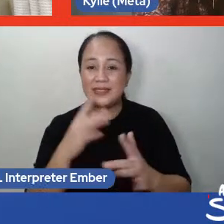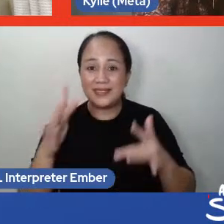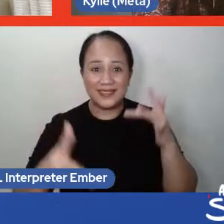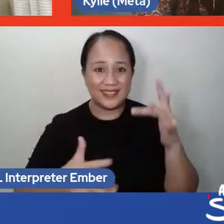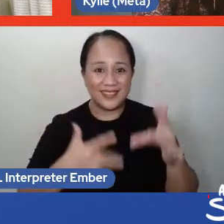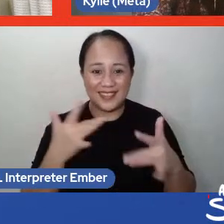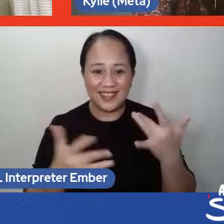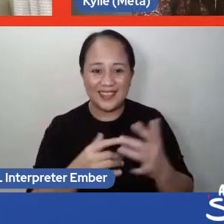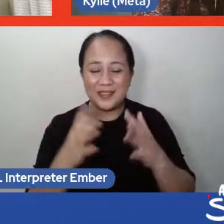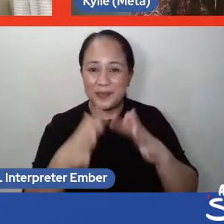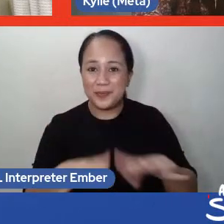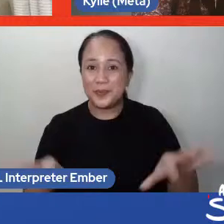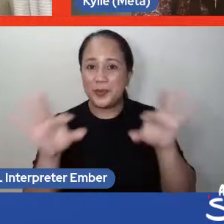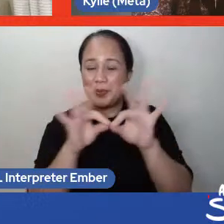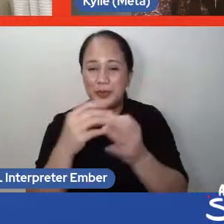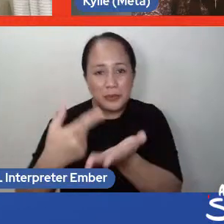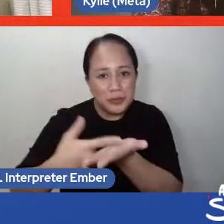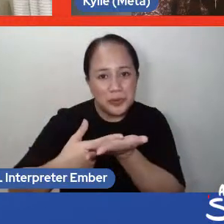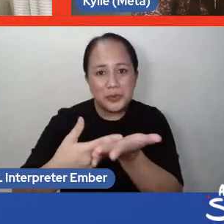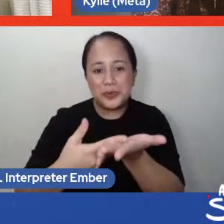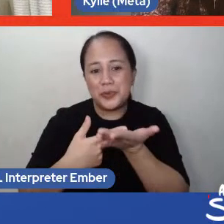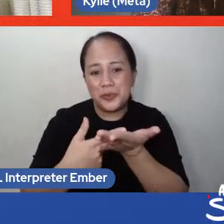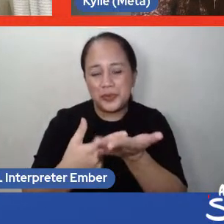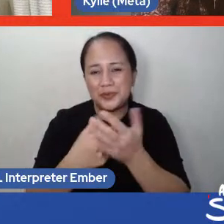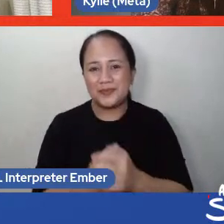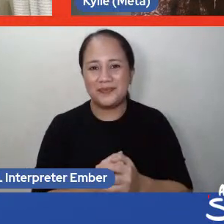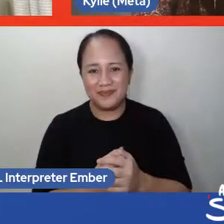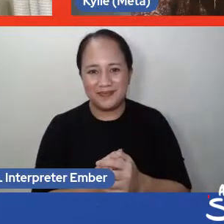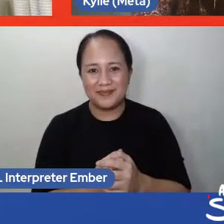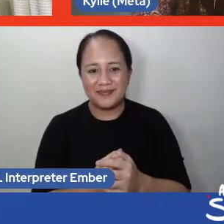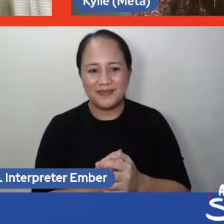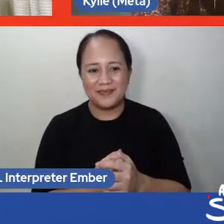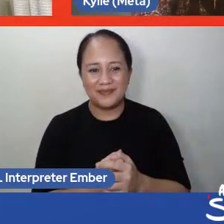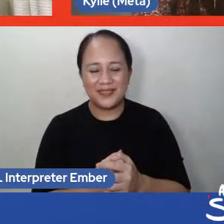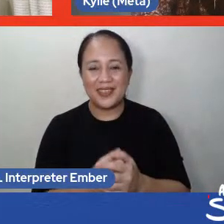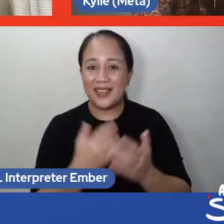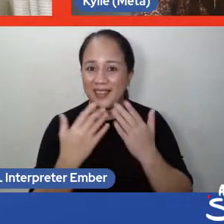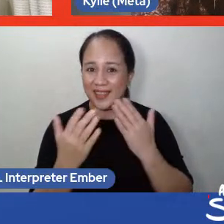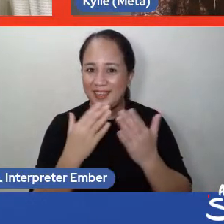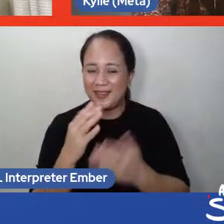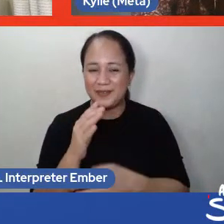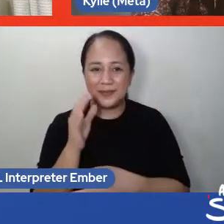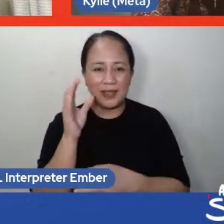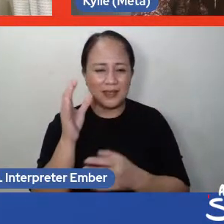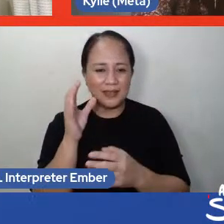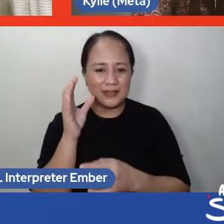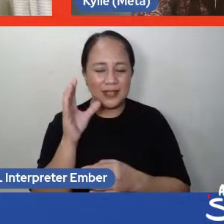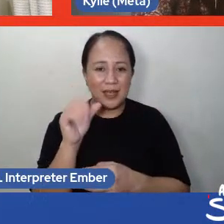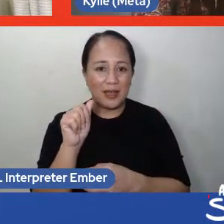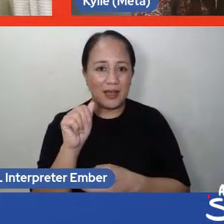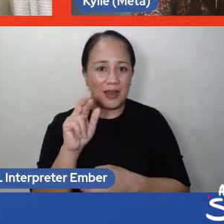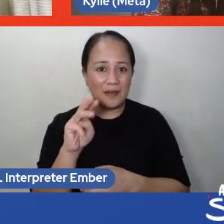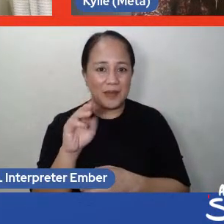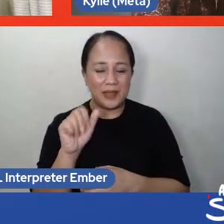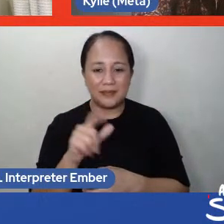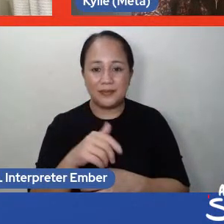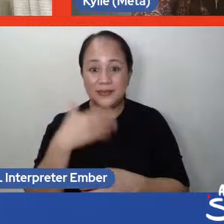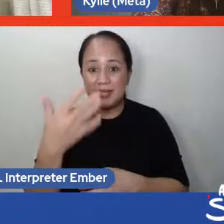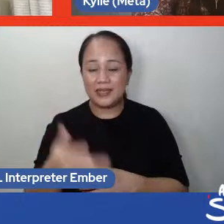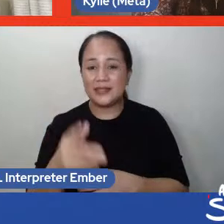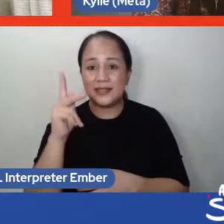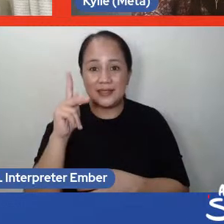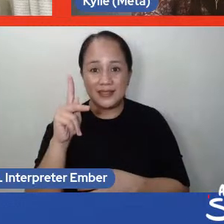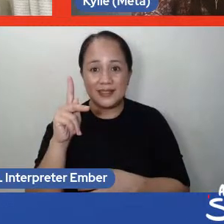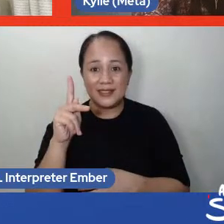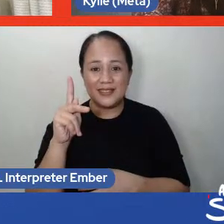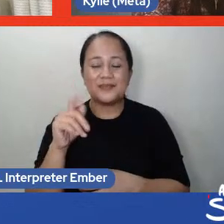exciting and important conversation tonight. Definitely. Thank you, Carmela. Let's proceed with Kylie. Hello,